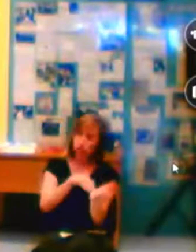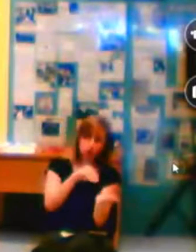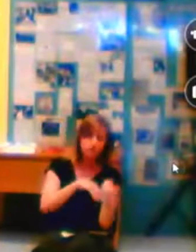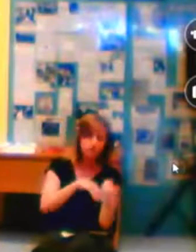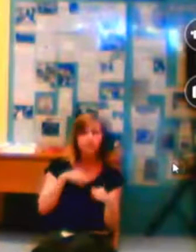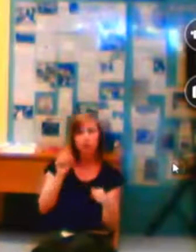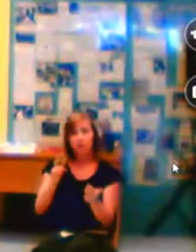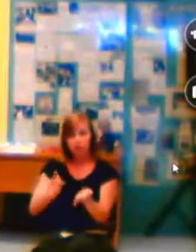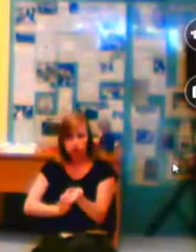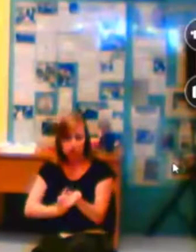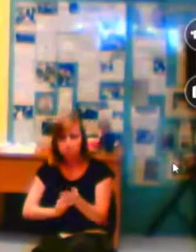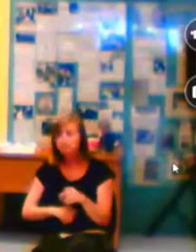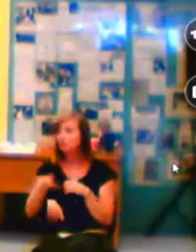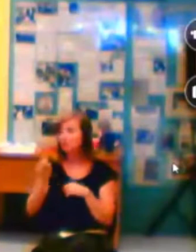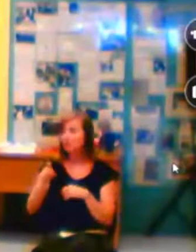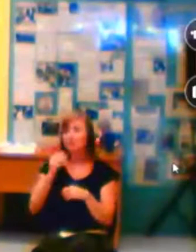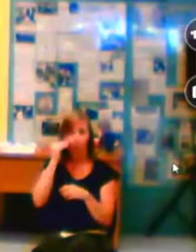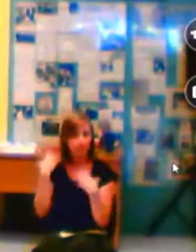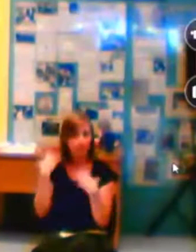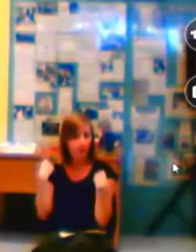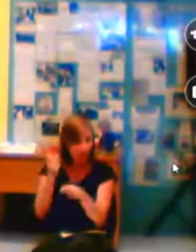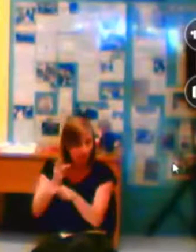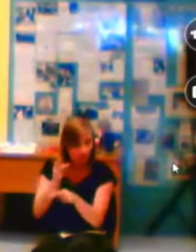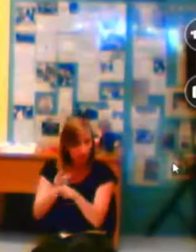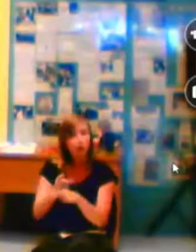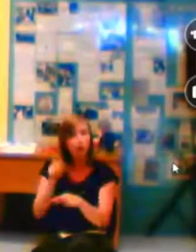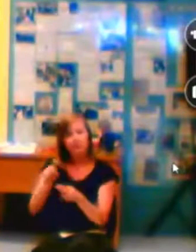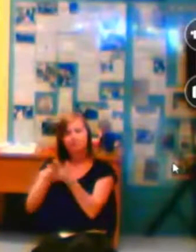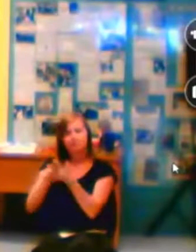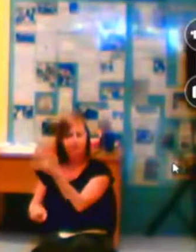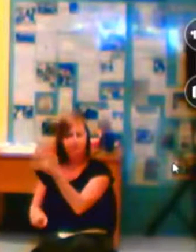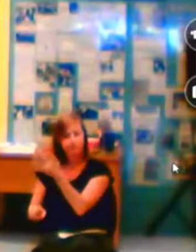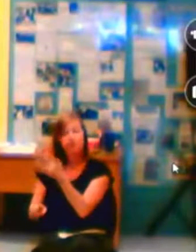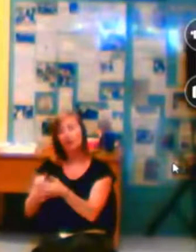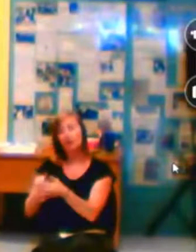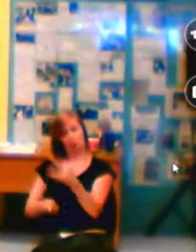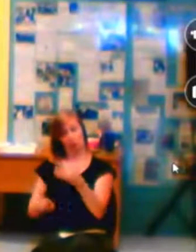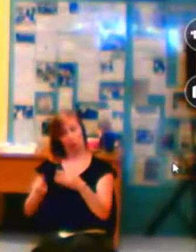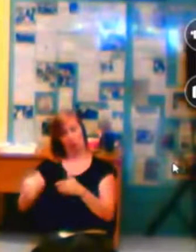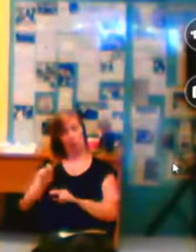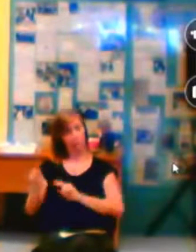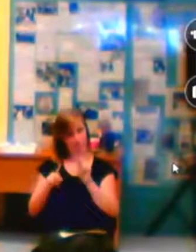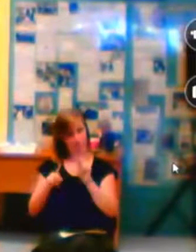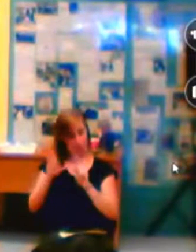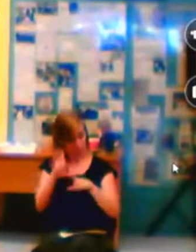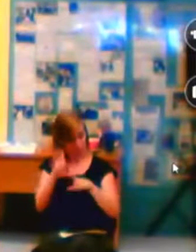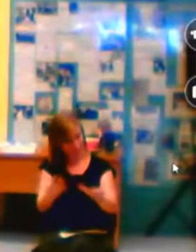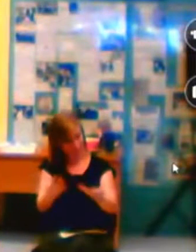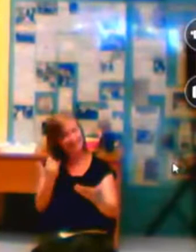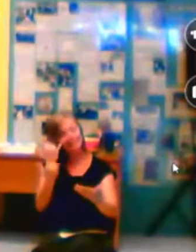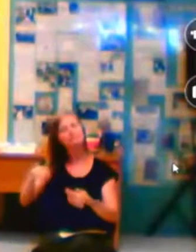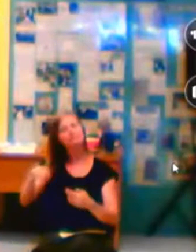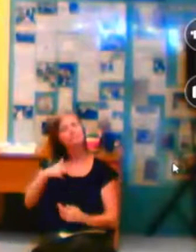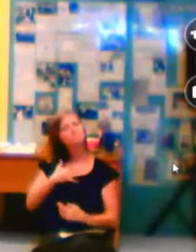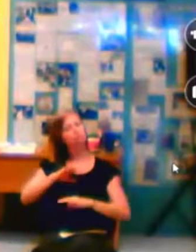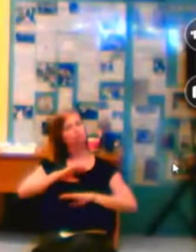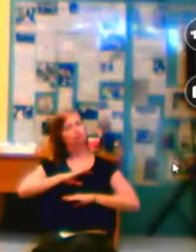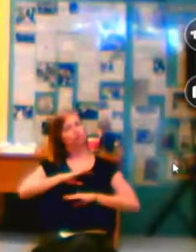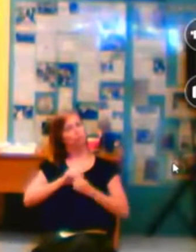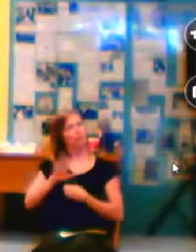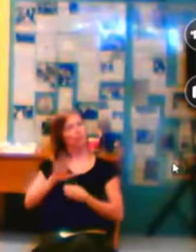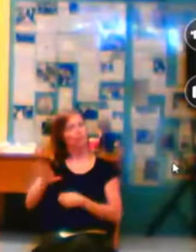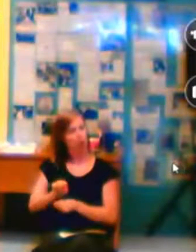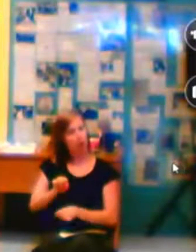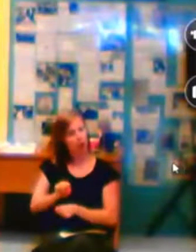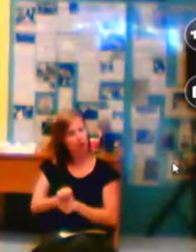people do it for you. If you need healthcare, you usually need expertise from somebody else. You need drugs, you need devices, you need home